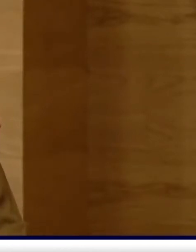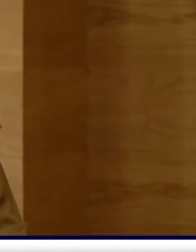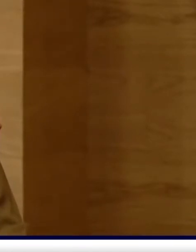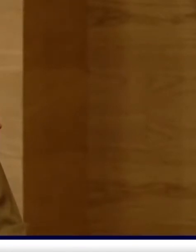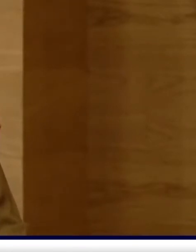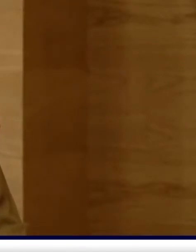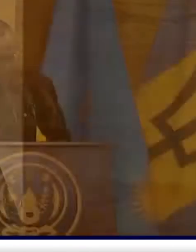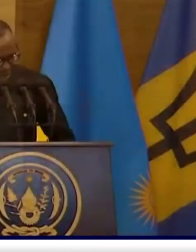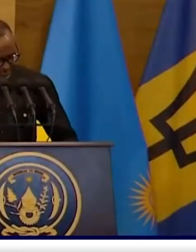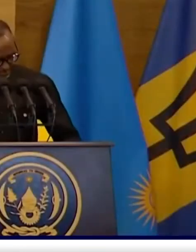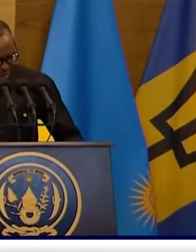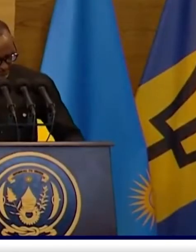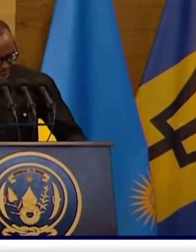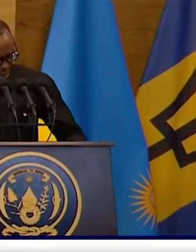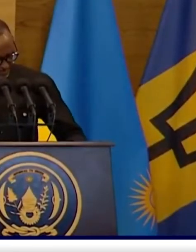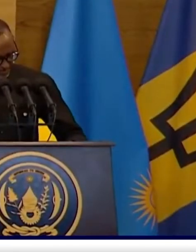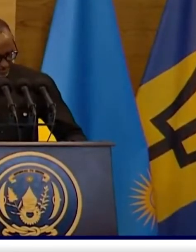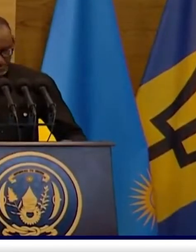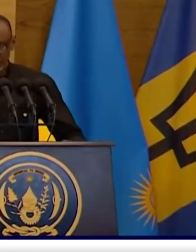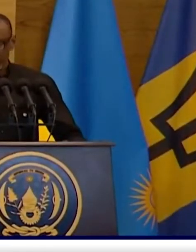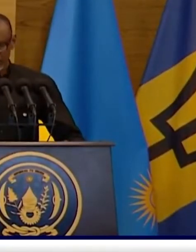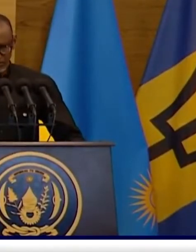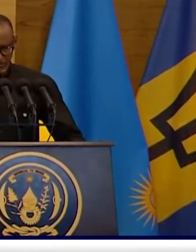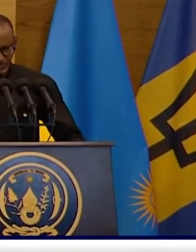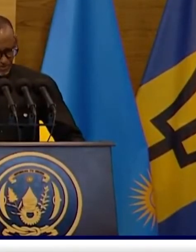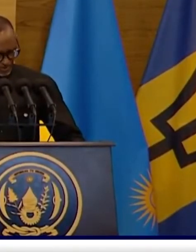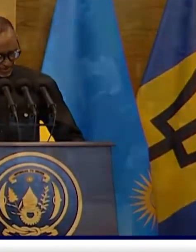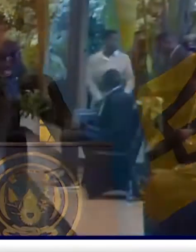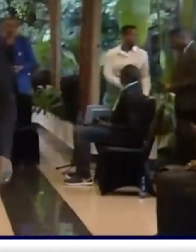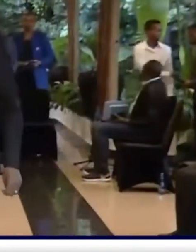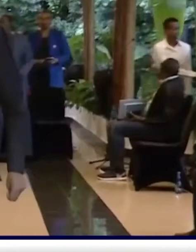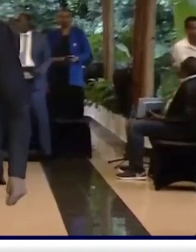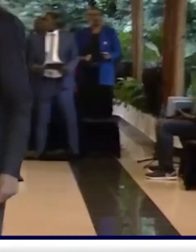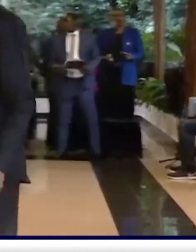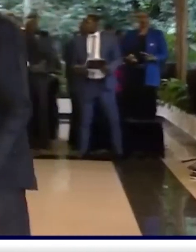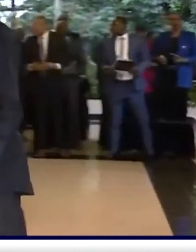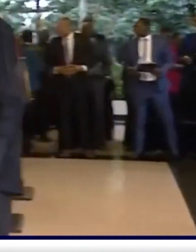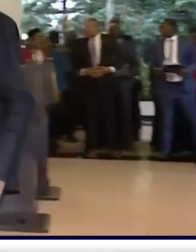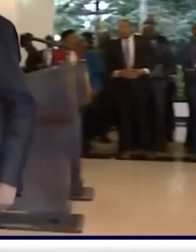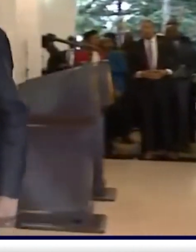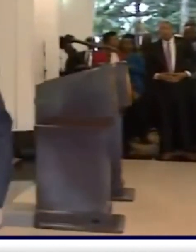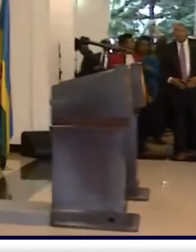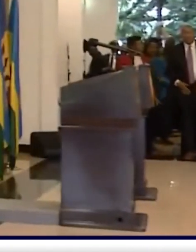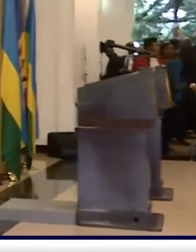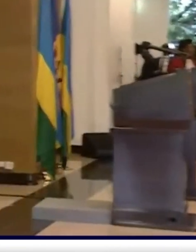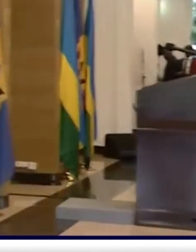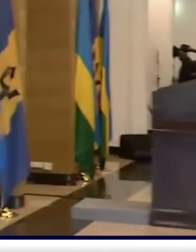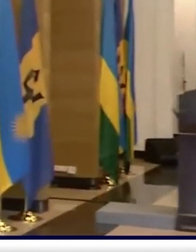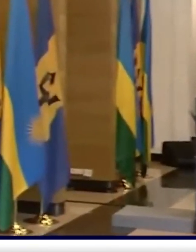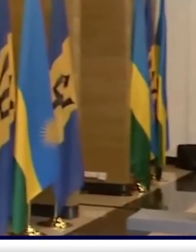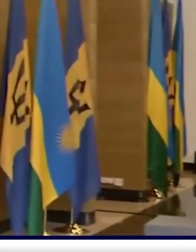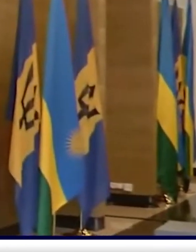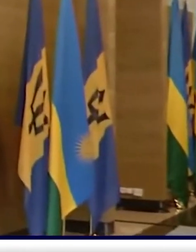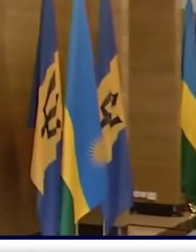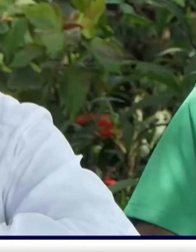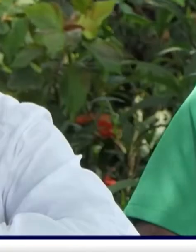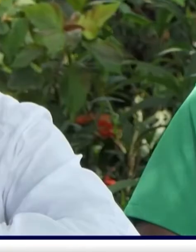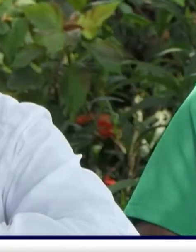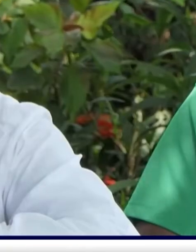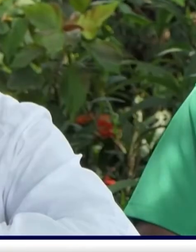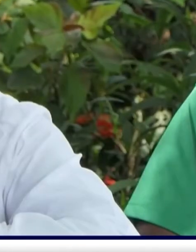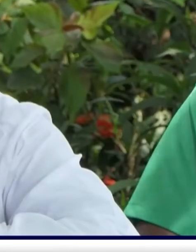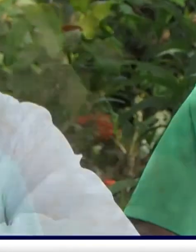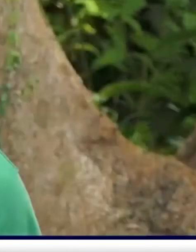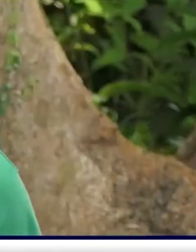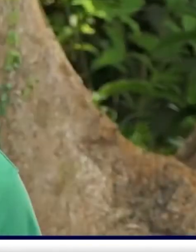high expectations about the relationship with Rwanda as she embarks on an official visit to the African nation. Plans to plant